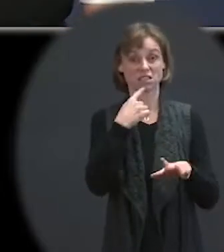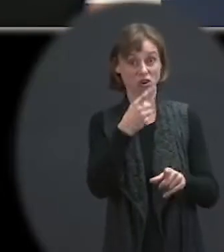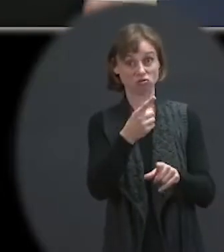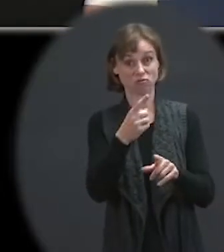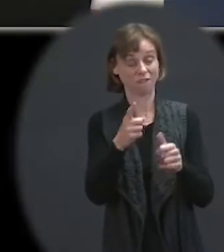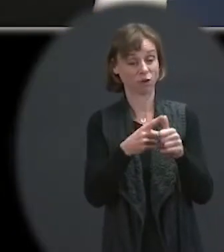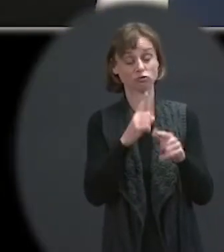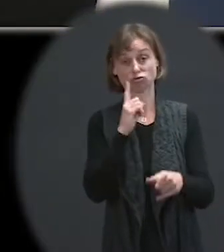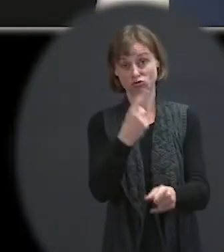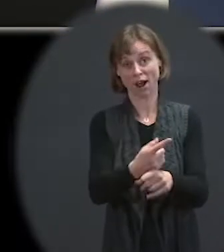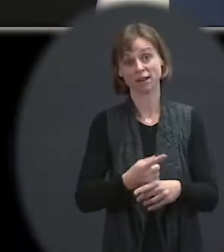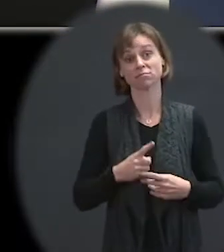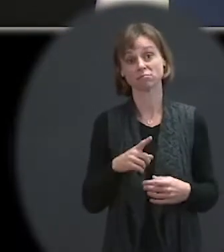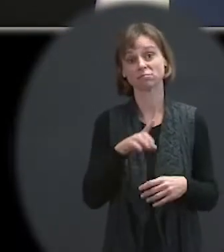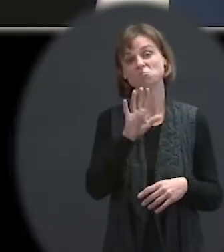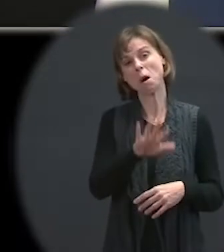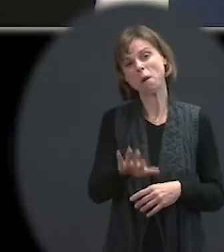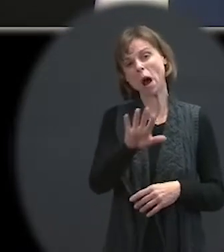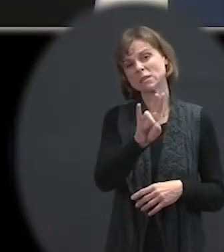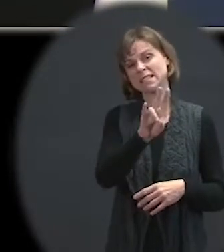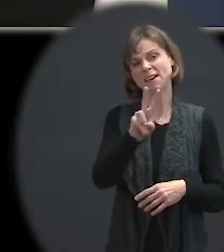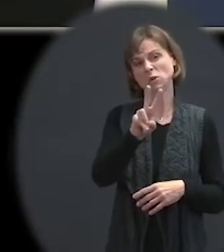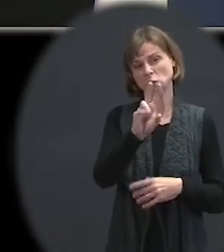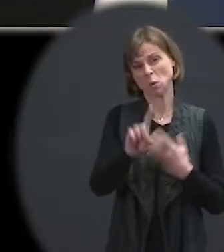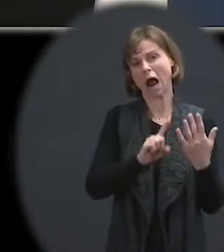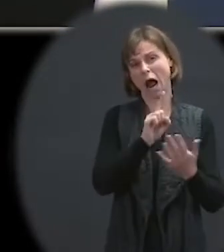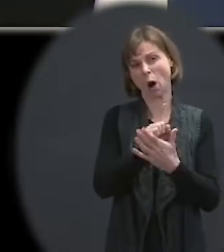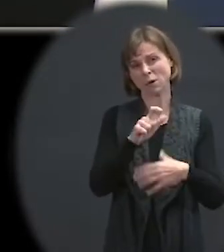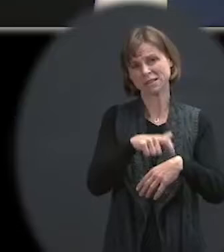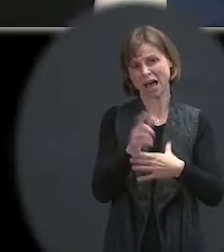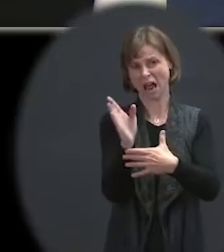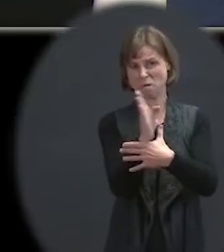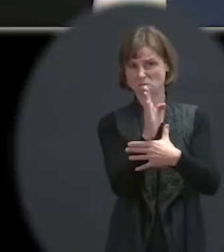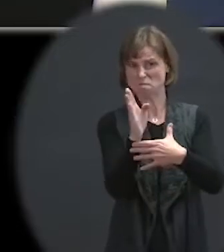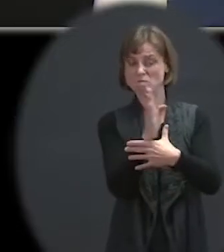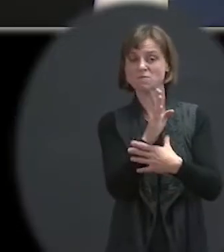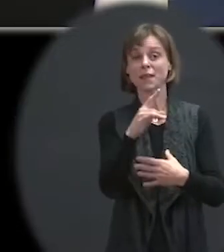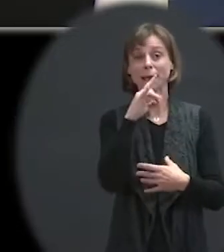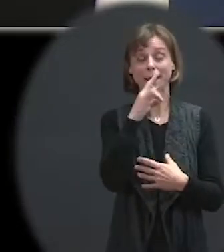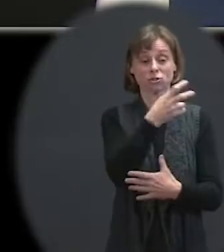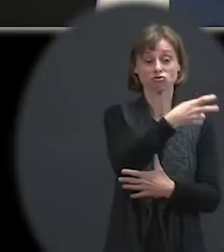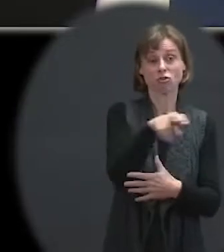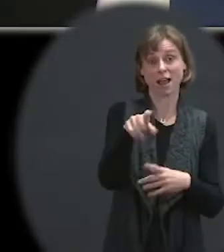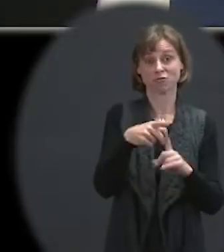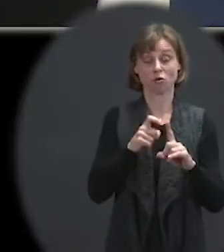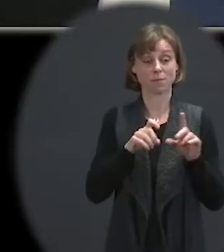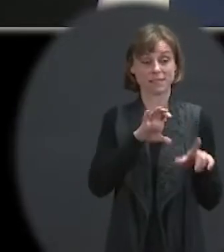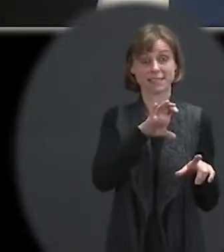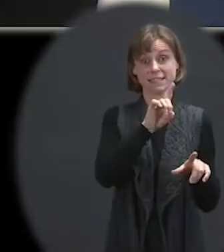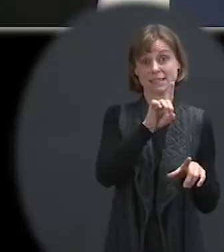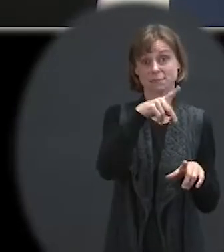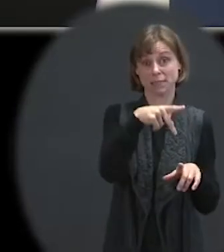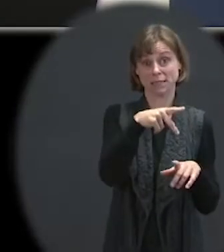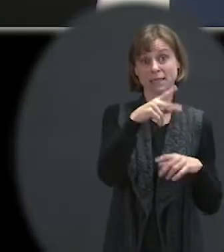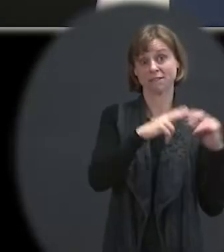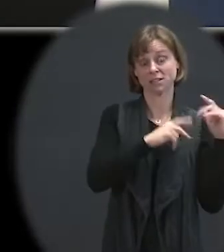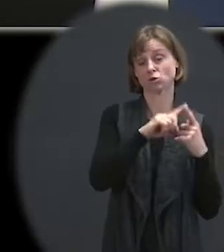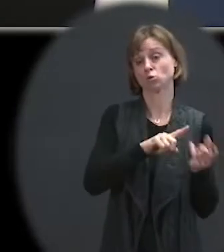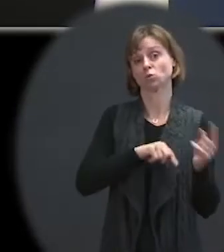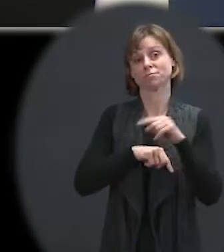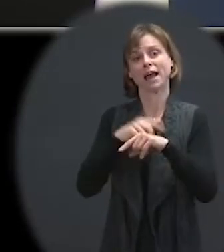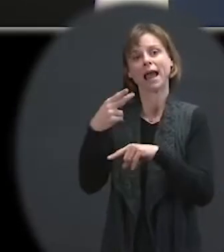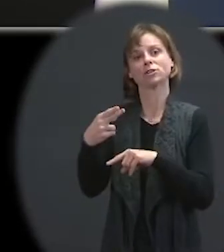about a 72-hour time frame where kids should be transferred from CBP facilities to